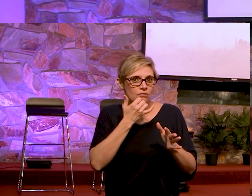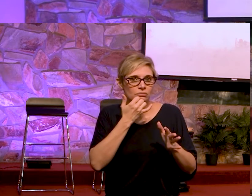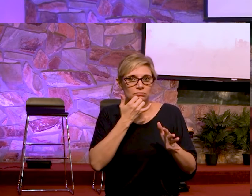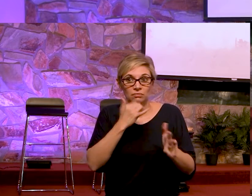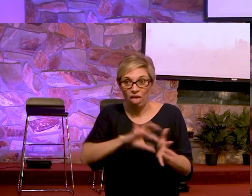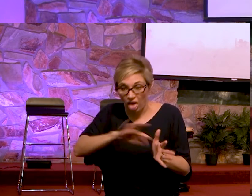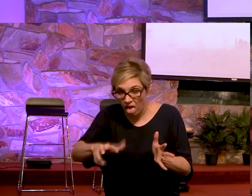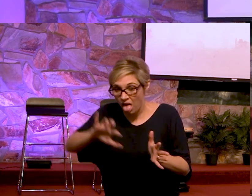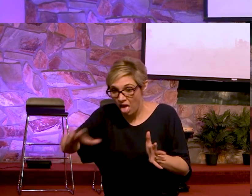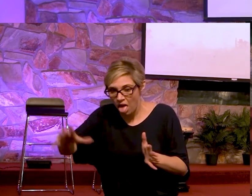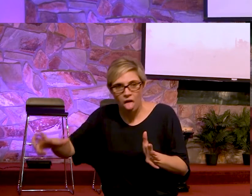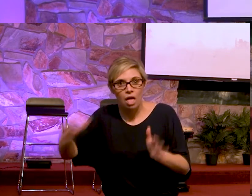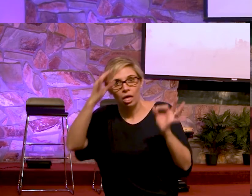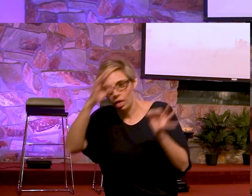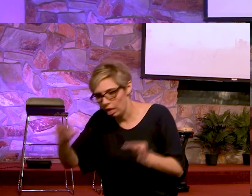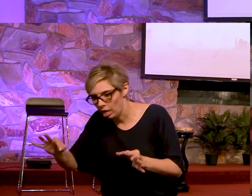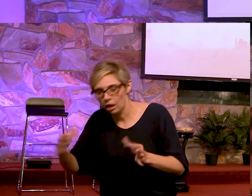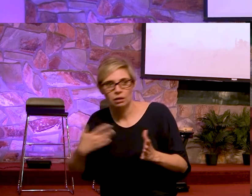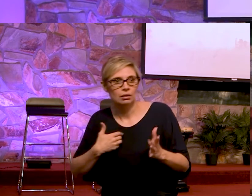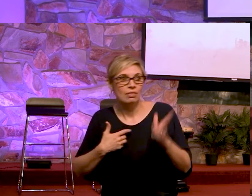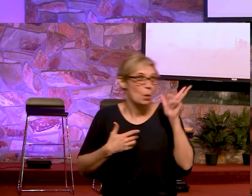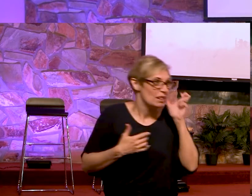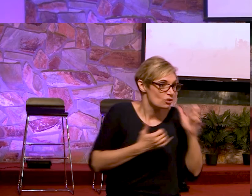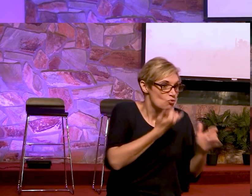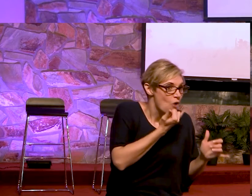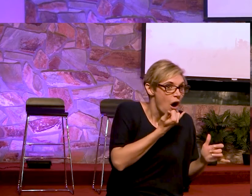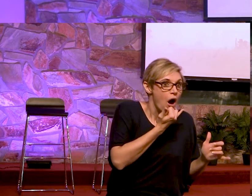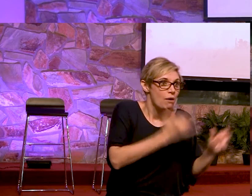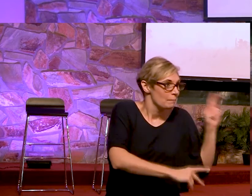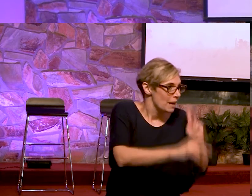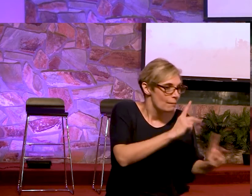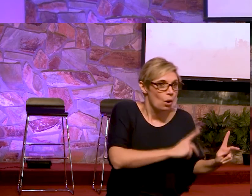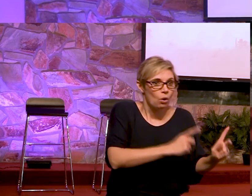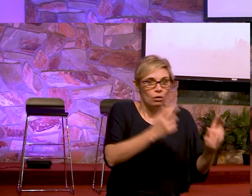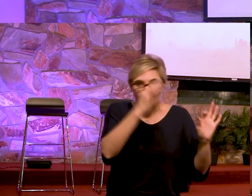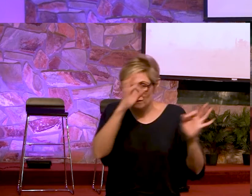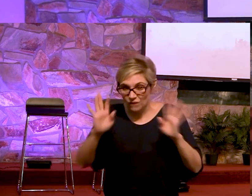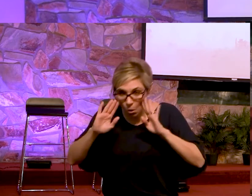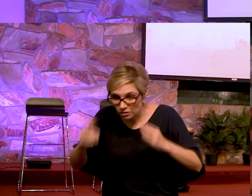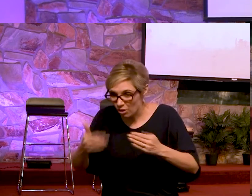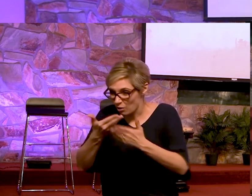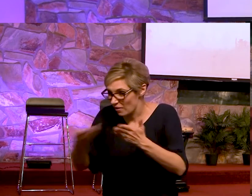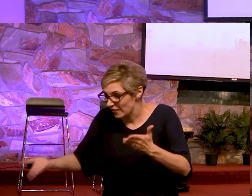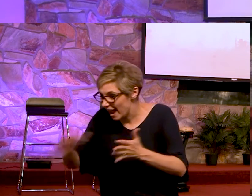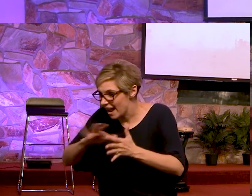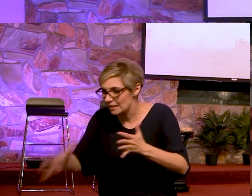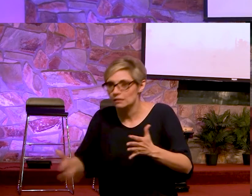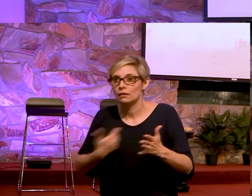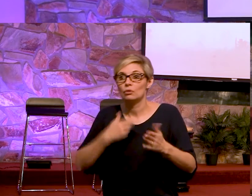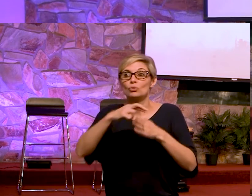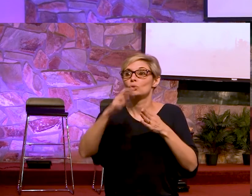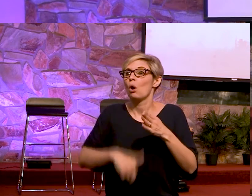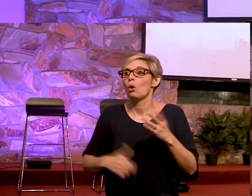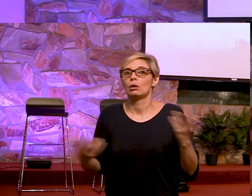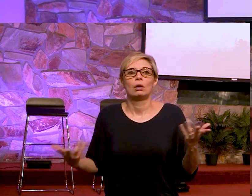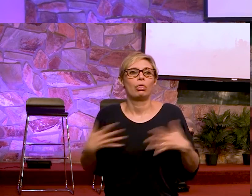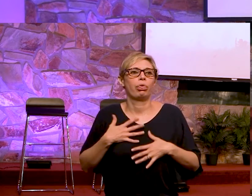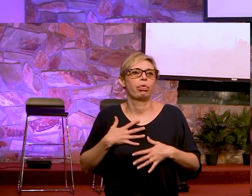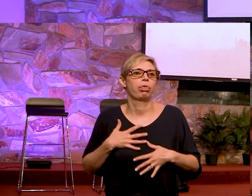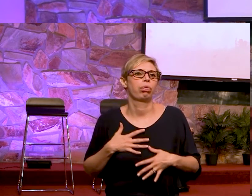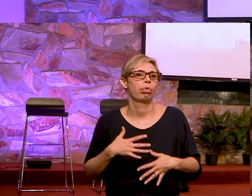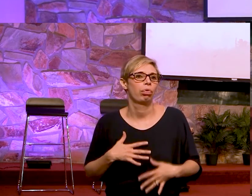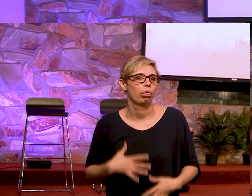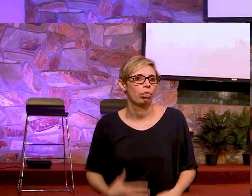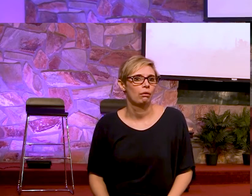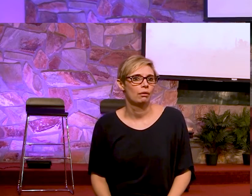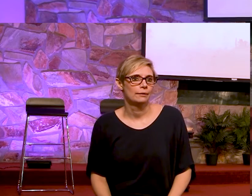You see, they were listening to the wrong voices. They were looking at the wrong things. And as a result of that, they were getting